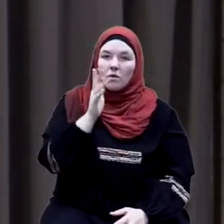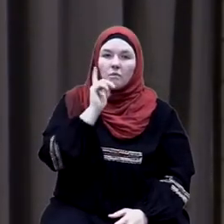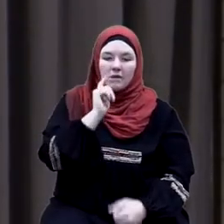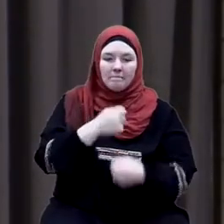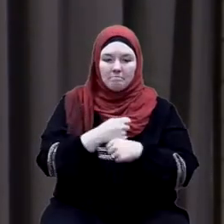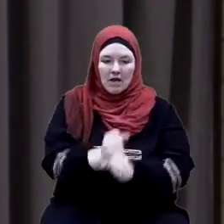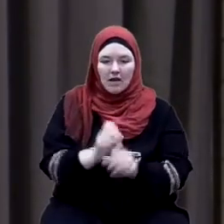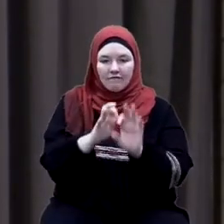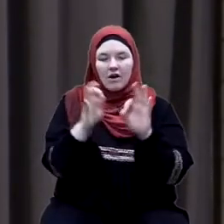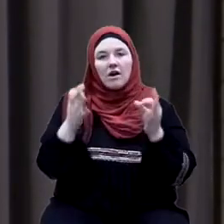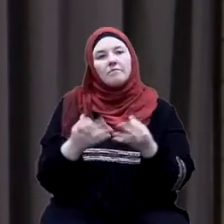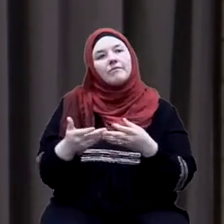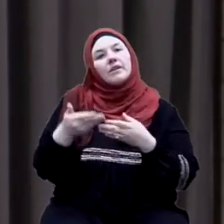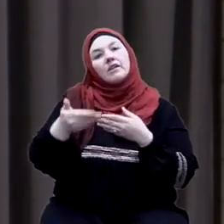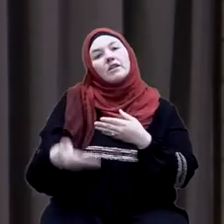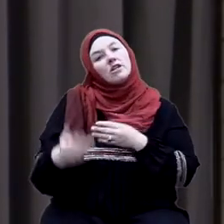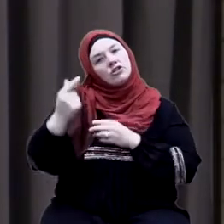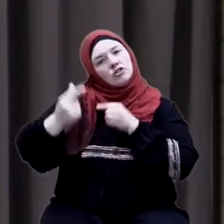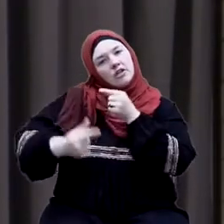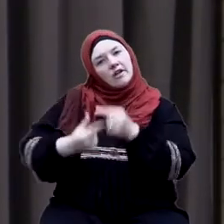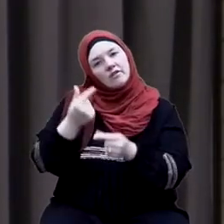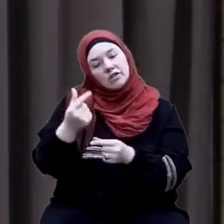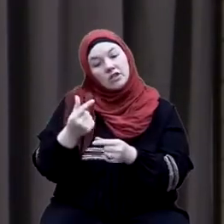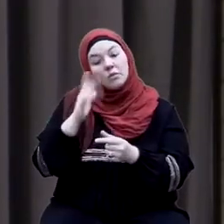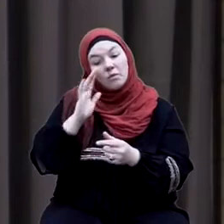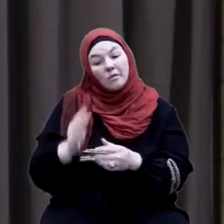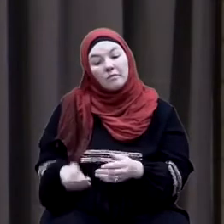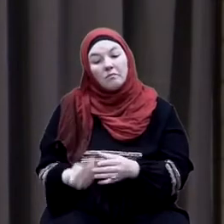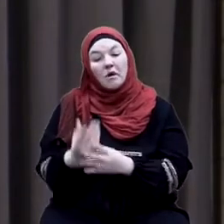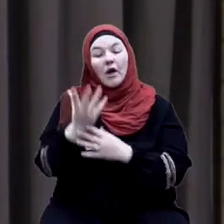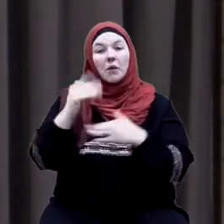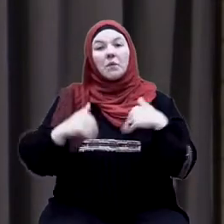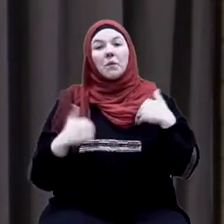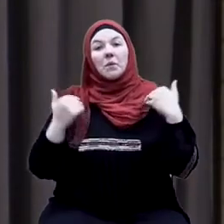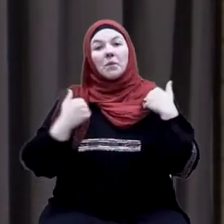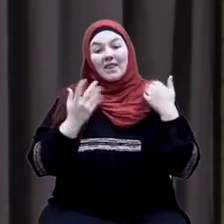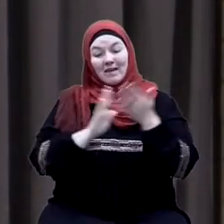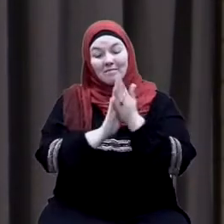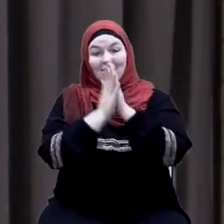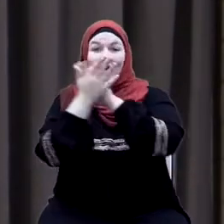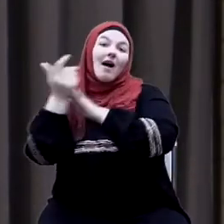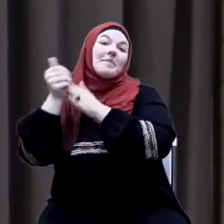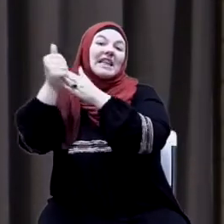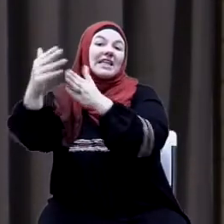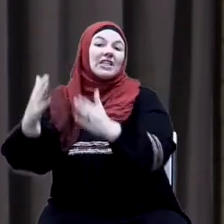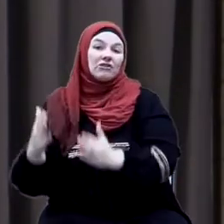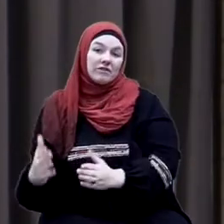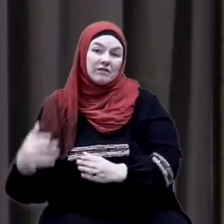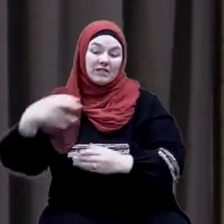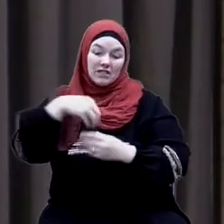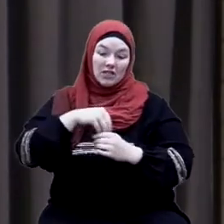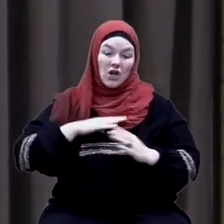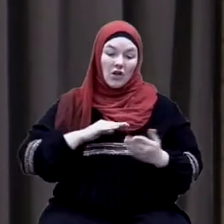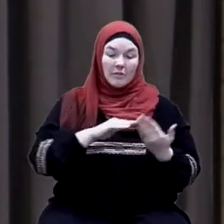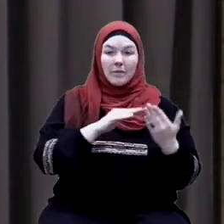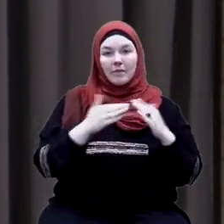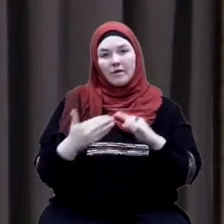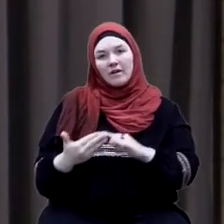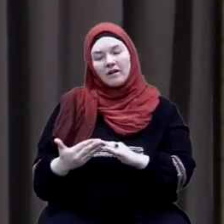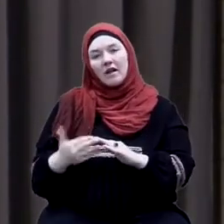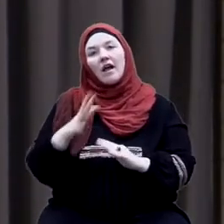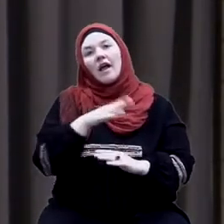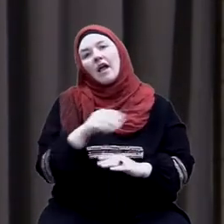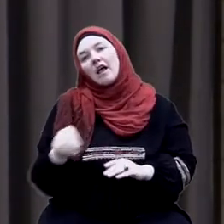family, the next generation of youth who will become the leaders of our community and potentially